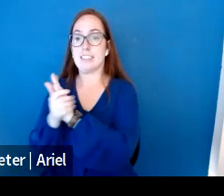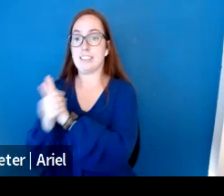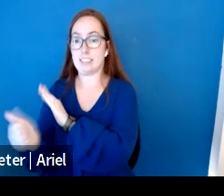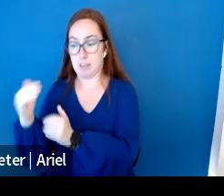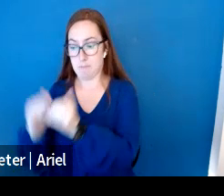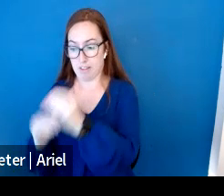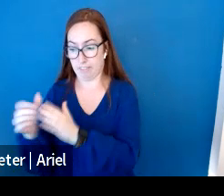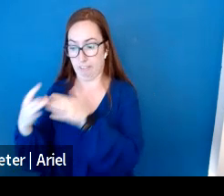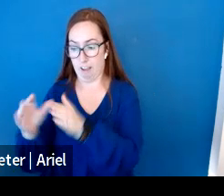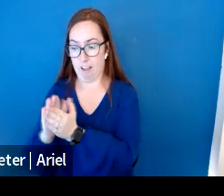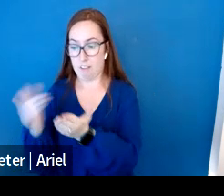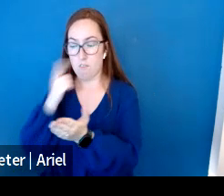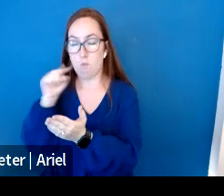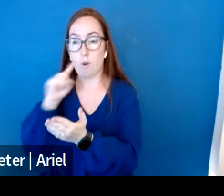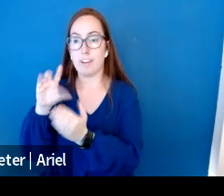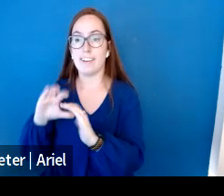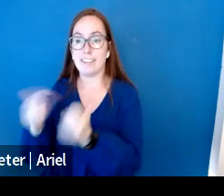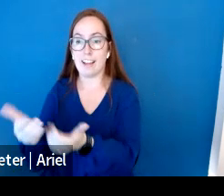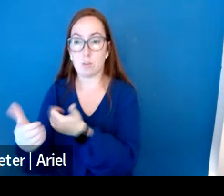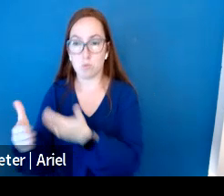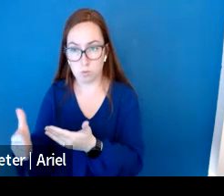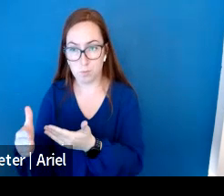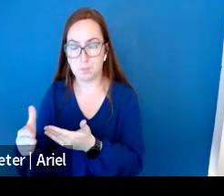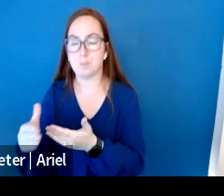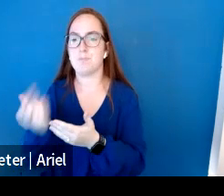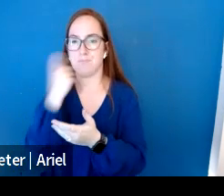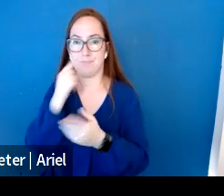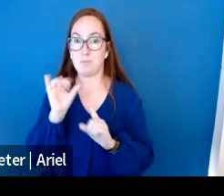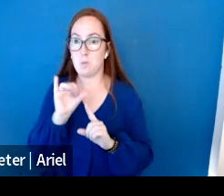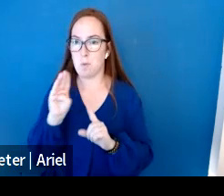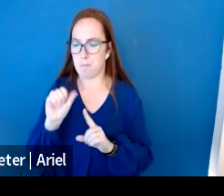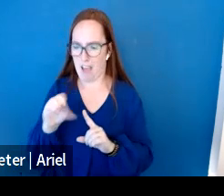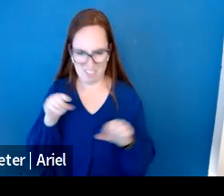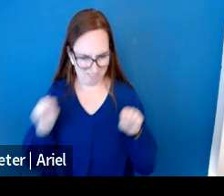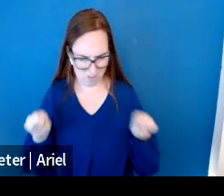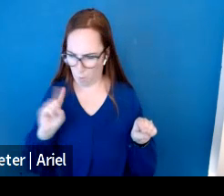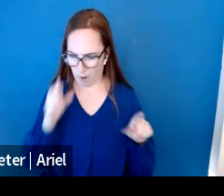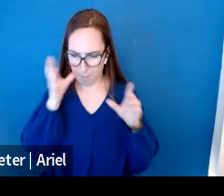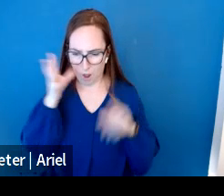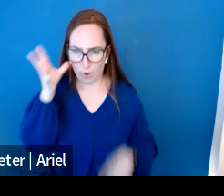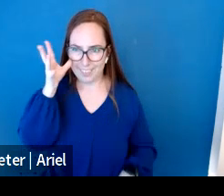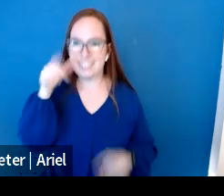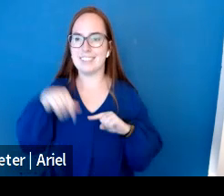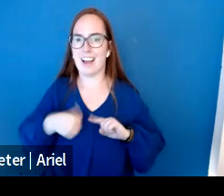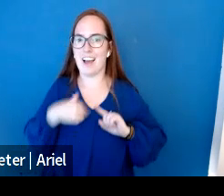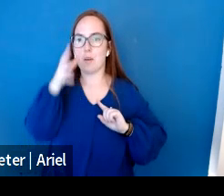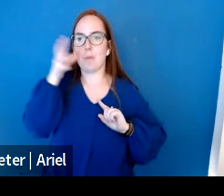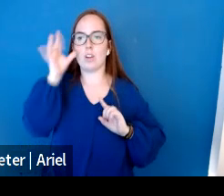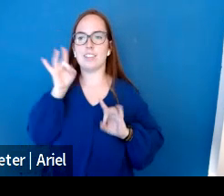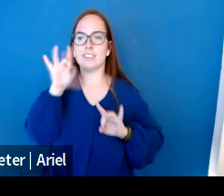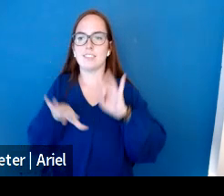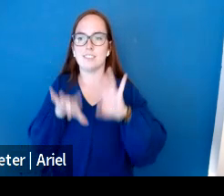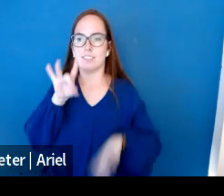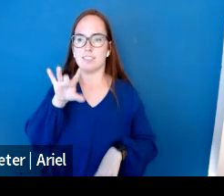the BASC-3 also has parent tip sheets that that teachers can share with teachers and